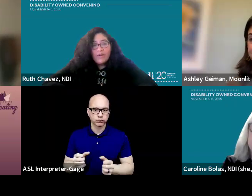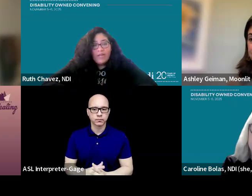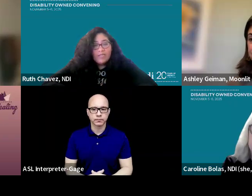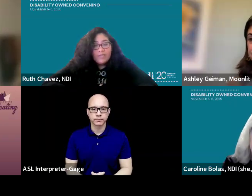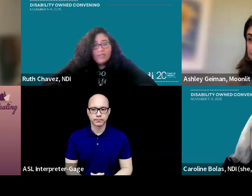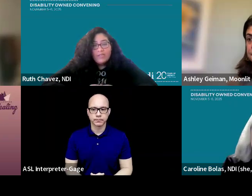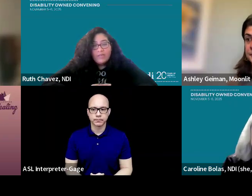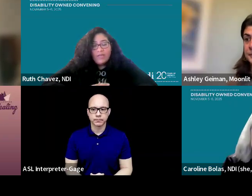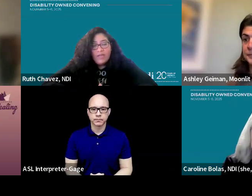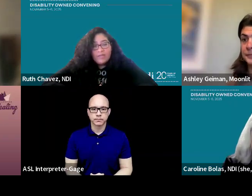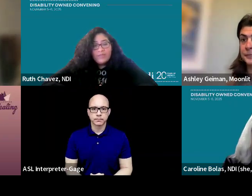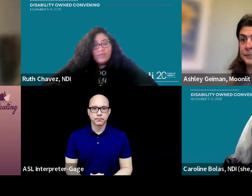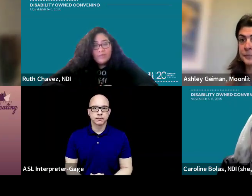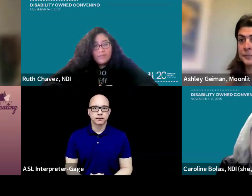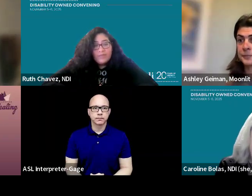in those areas.